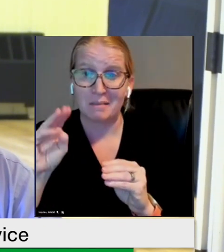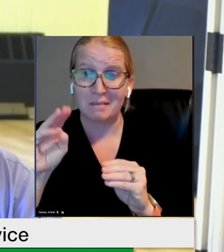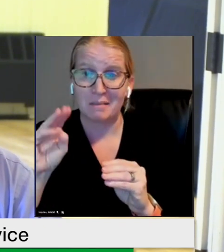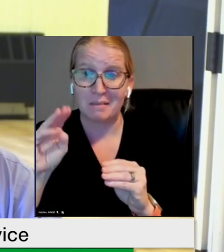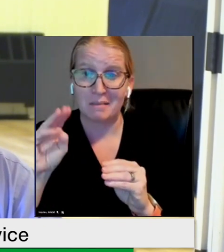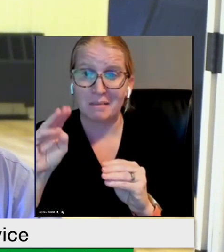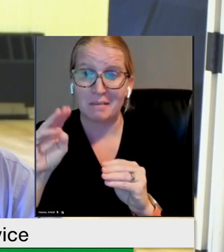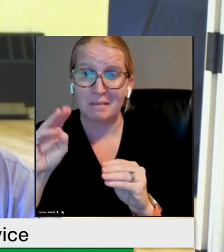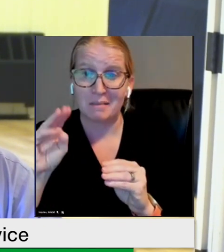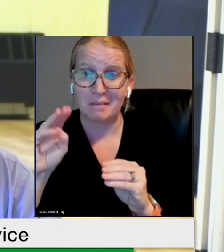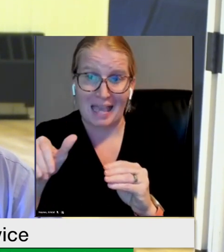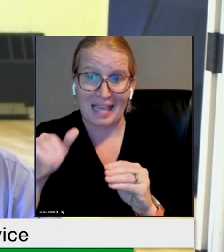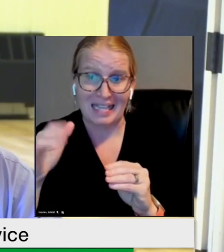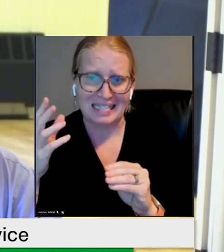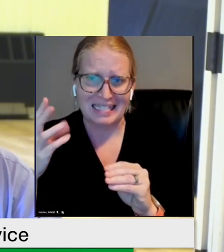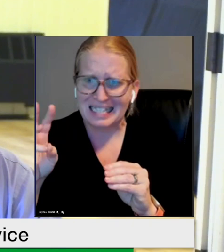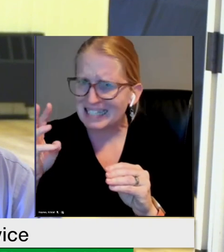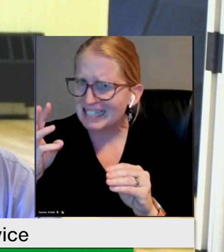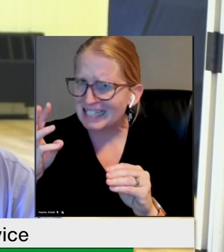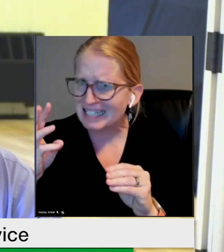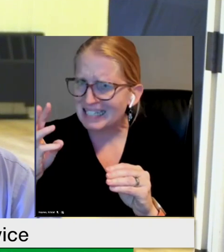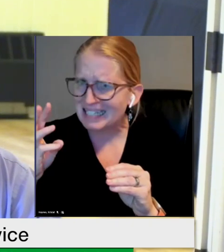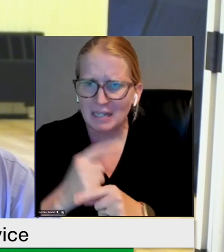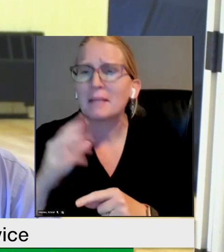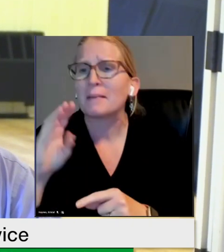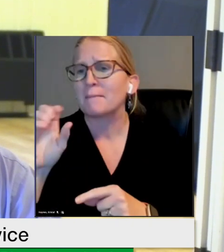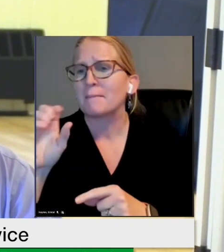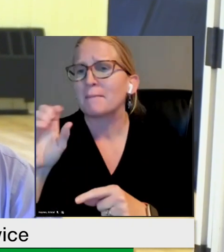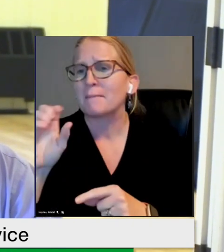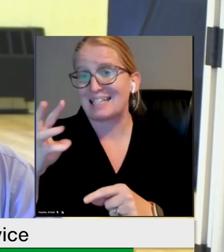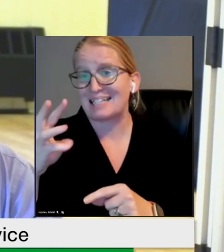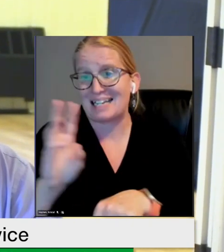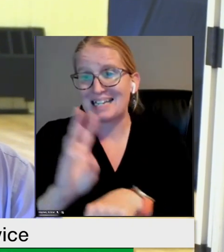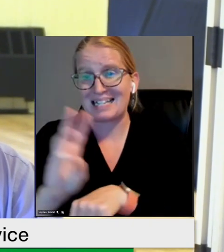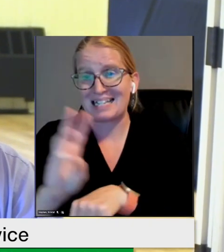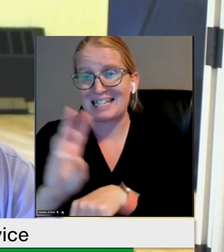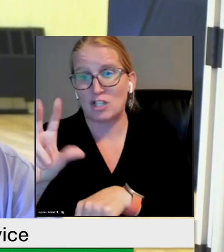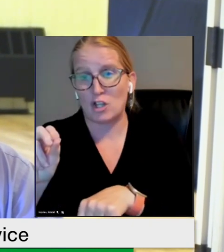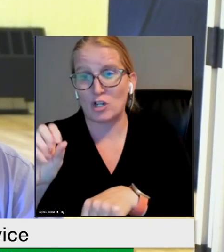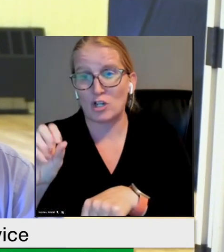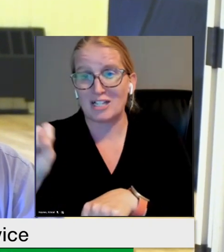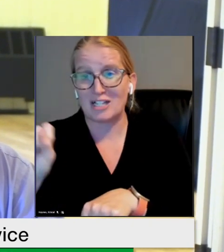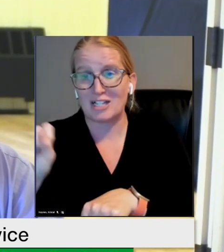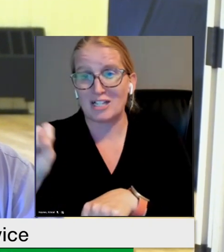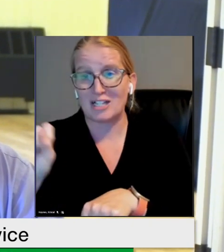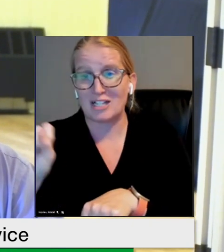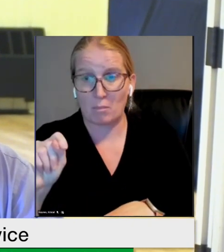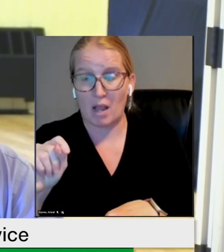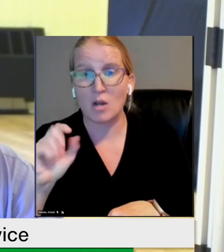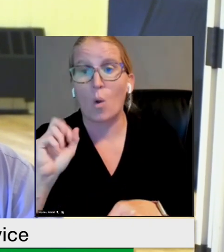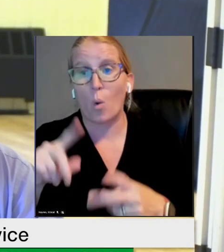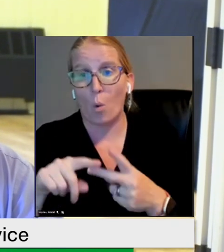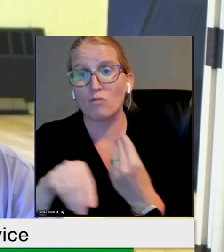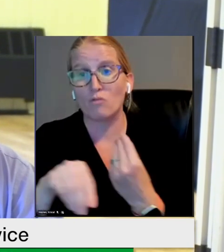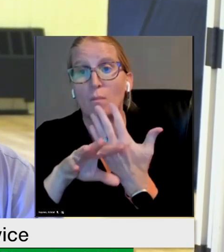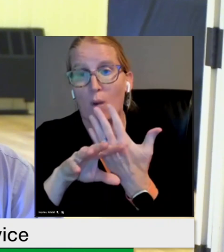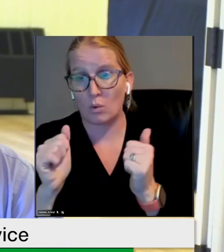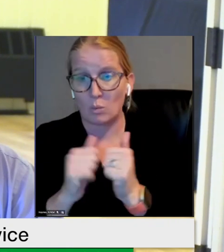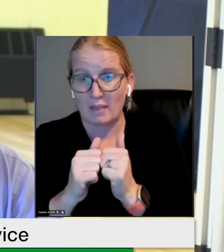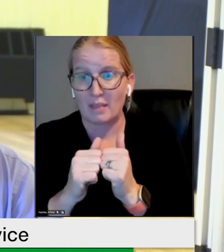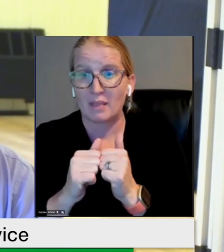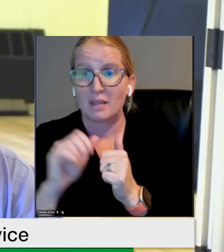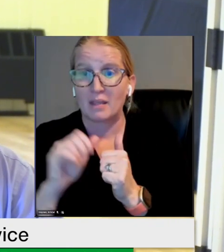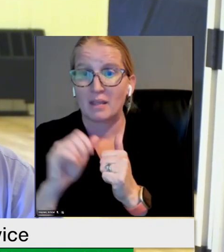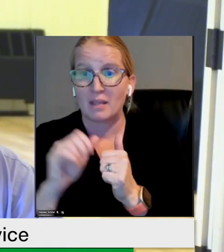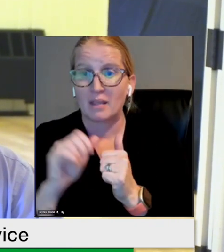May 16th at 6:30 in Springfield, Vermont, or remotely with Teams. You can get the information directly from